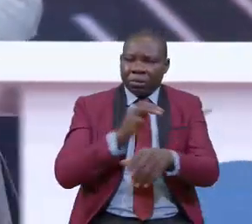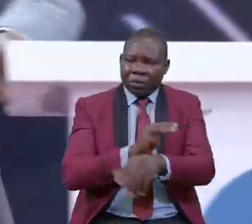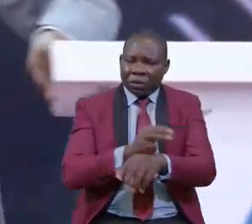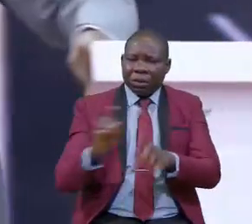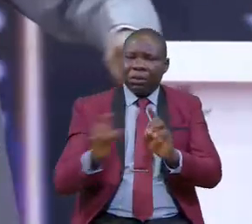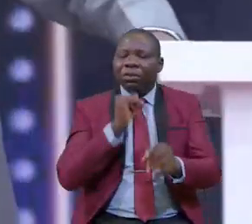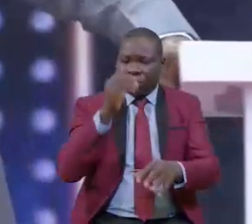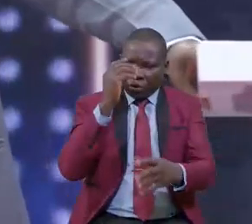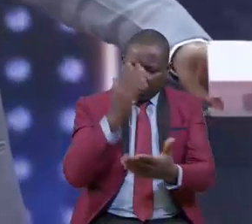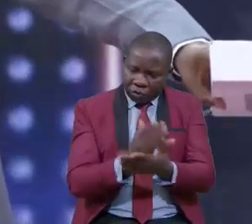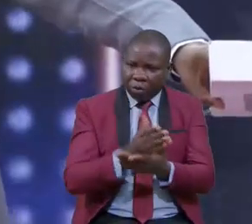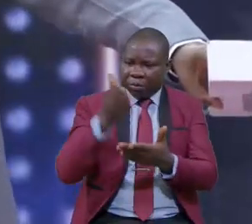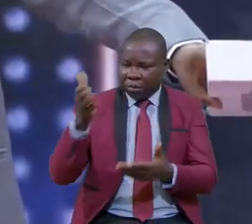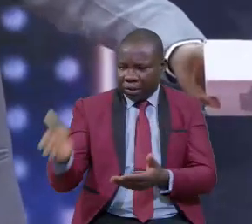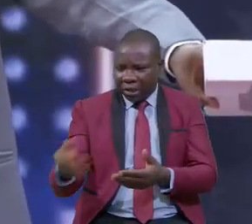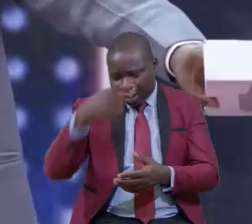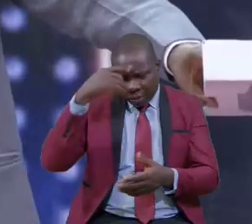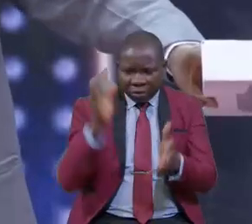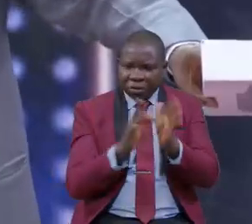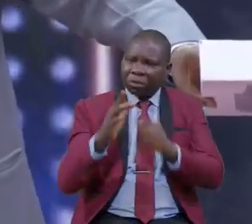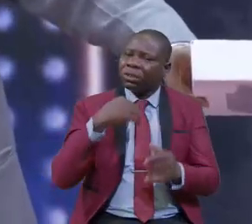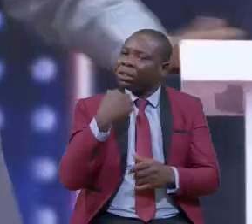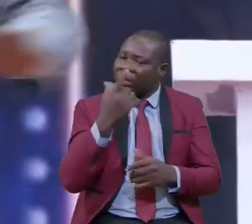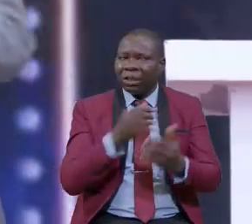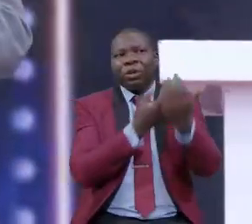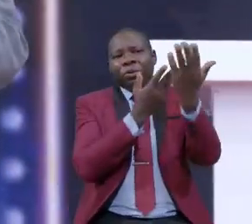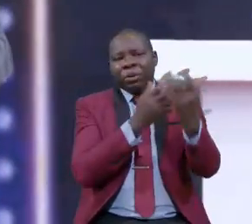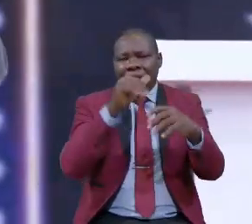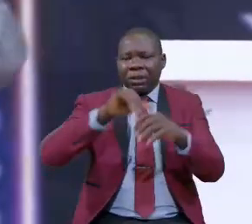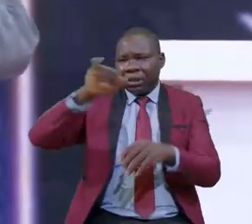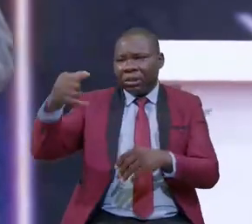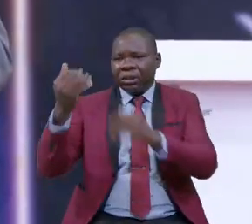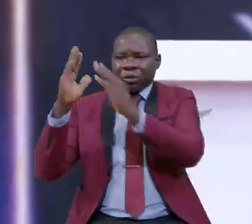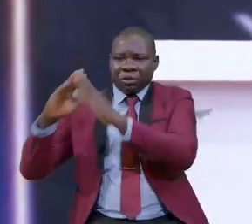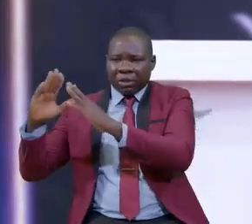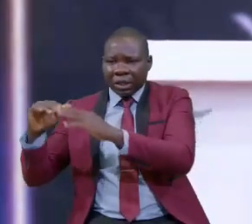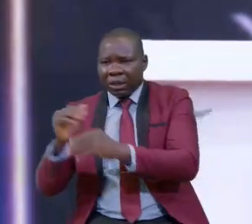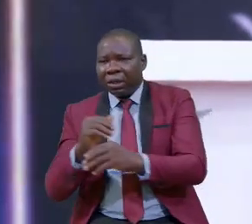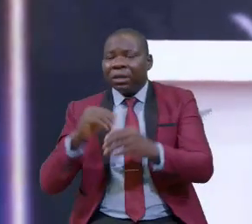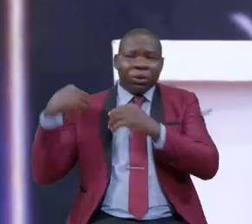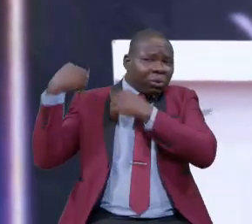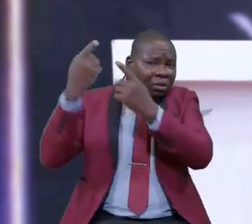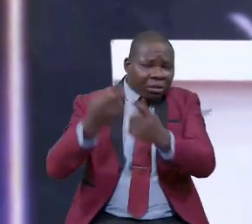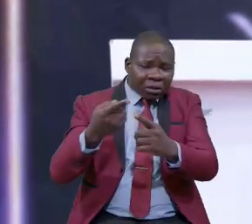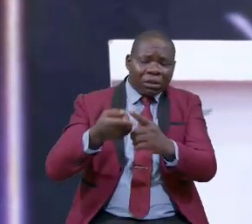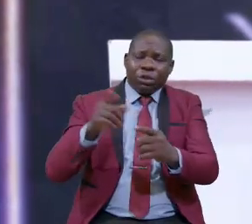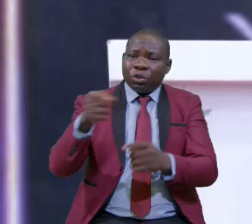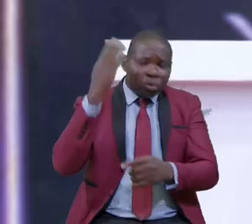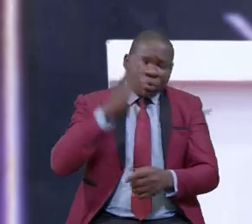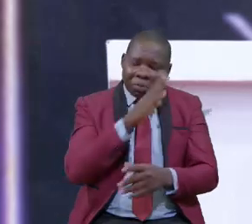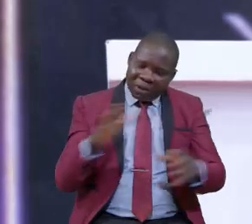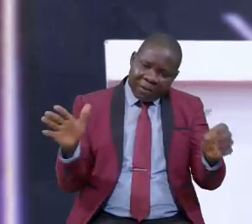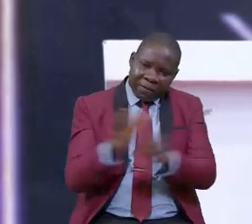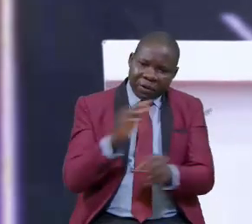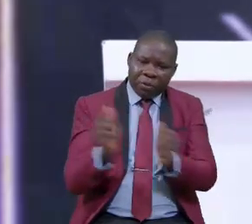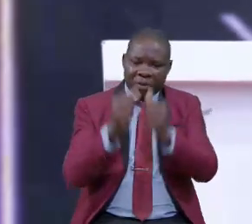Jerusalem until ye be endued with power from on high, because ye shall receive power after that the Holy